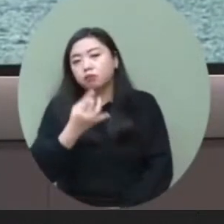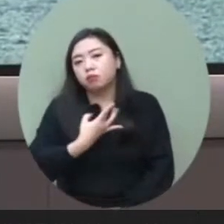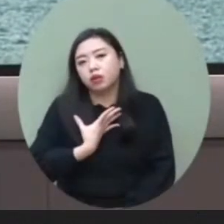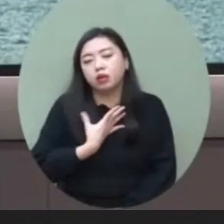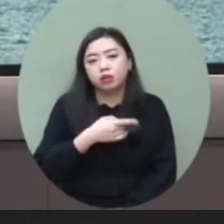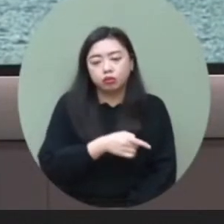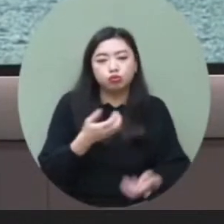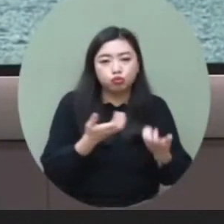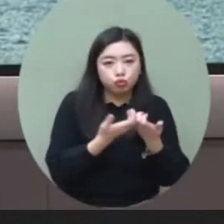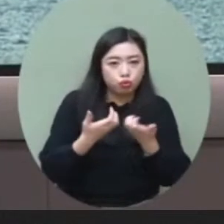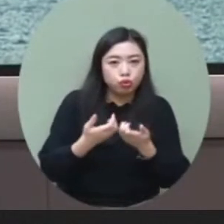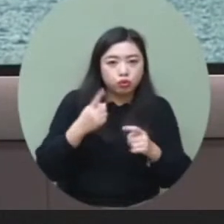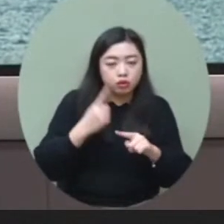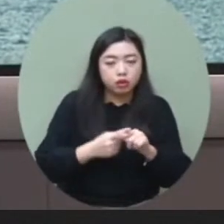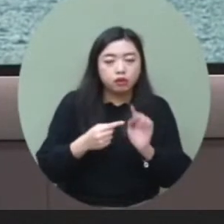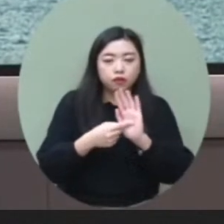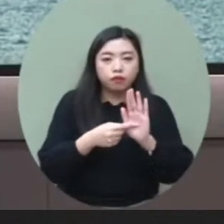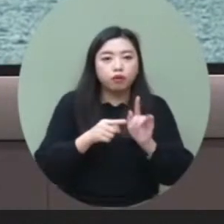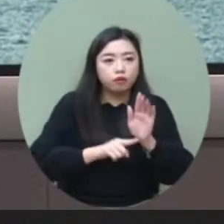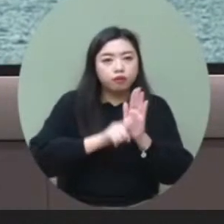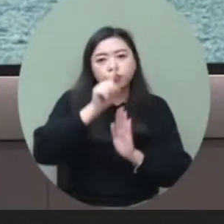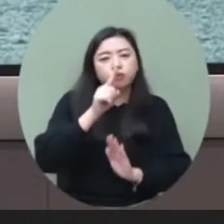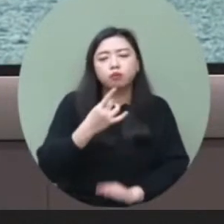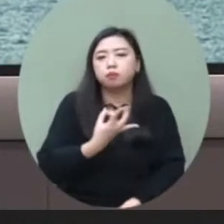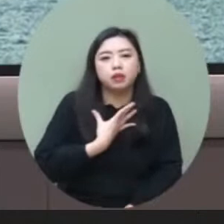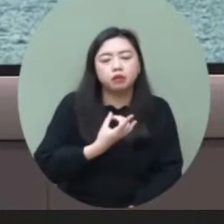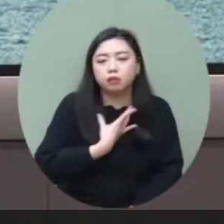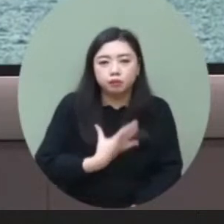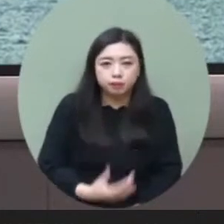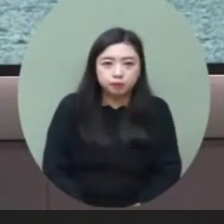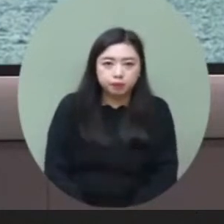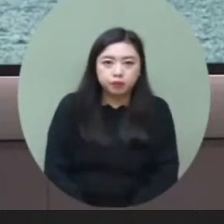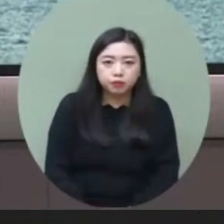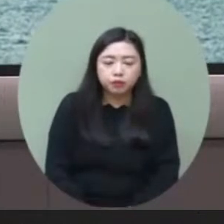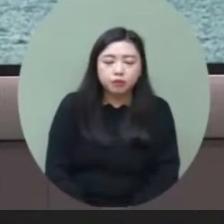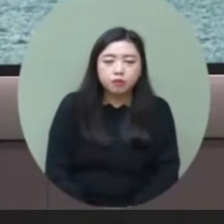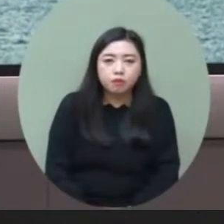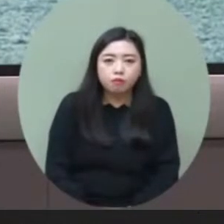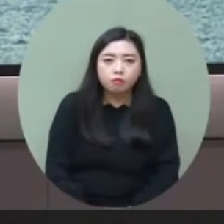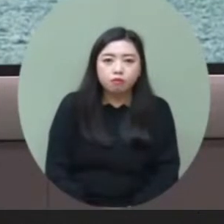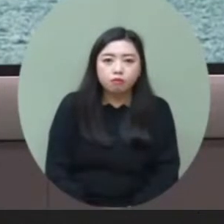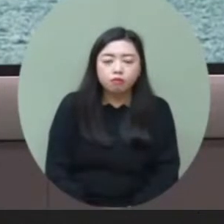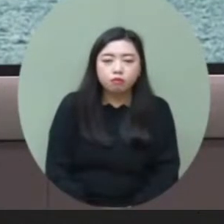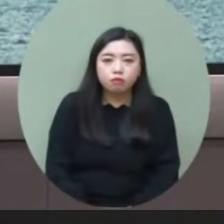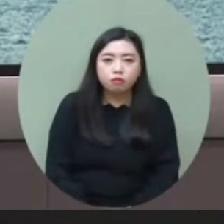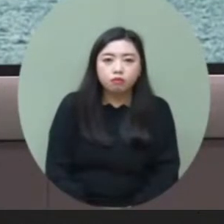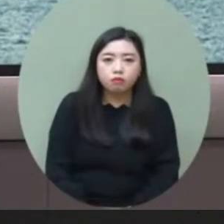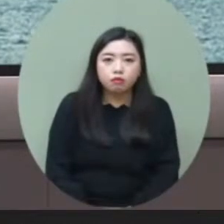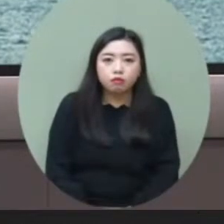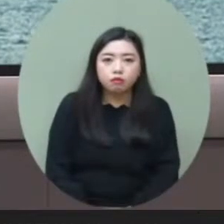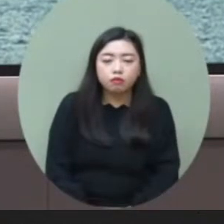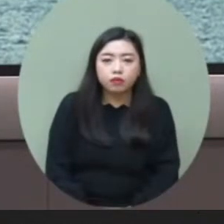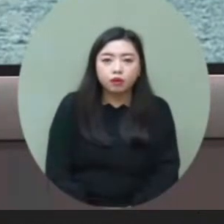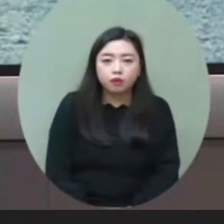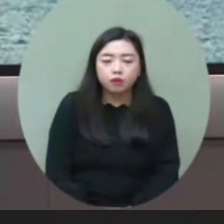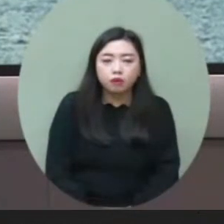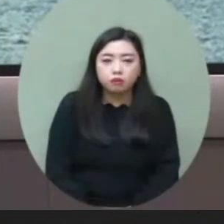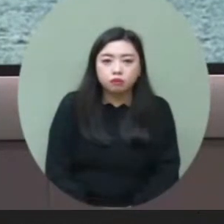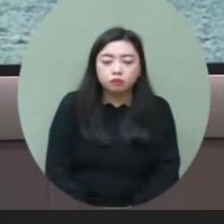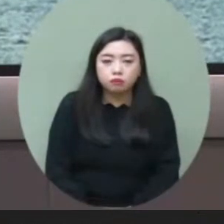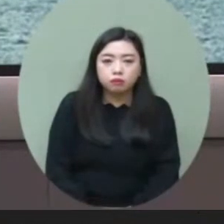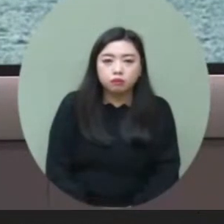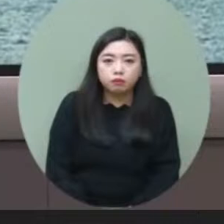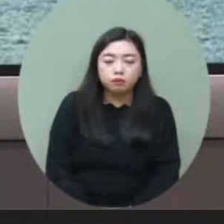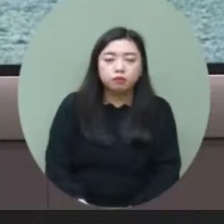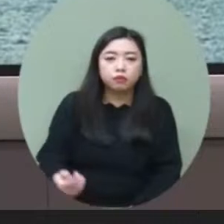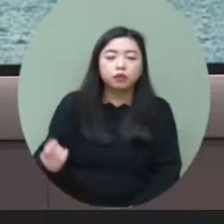different steps along the chain. So some of the preliminary positive cases are yet to be confirmed. So this figure could